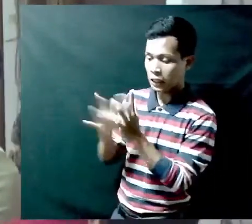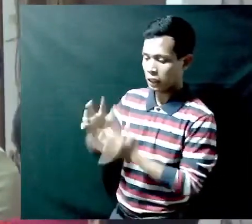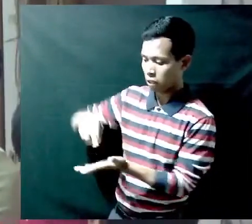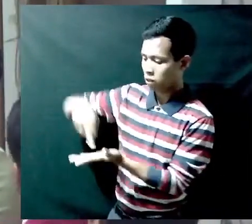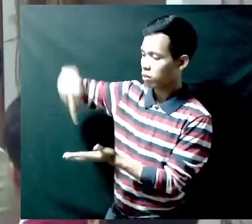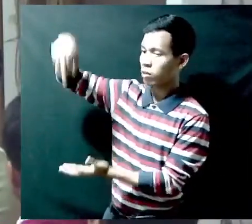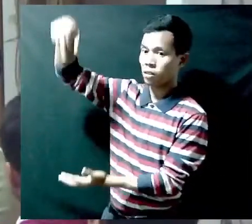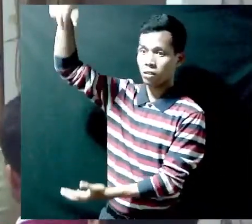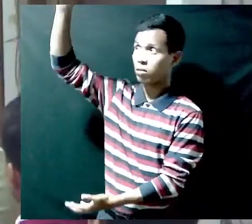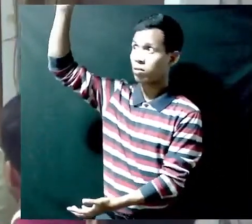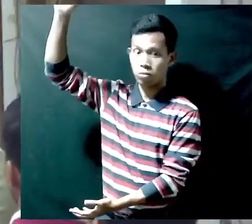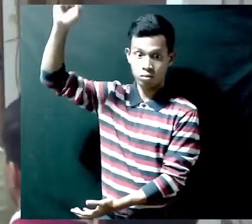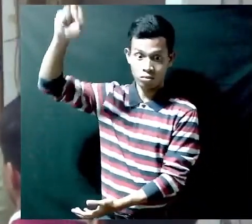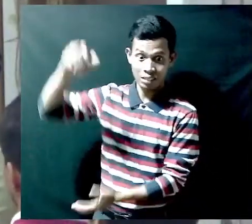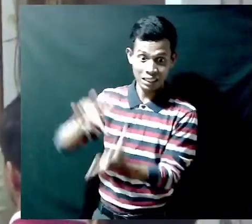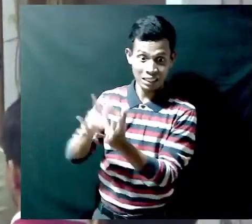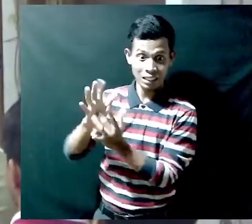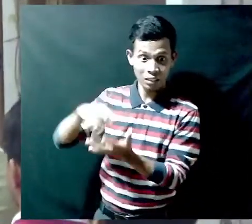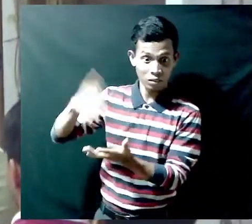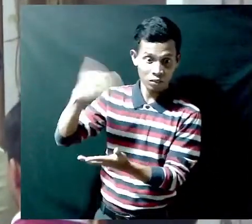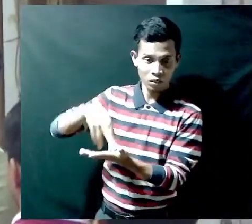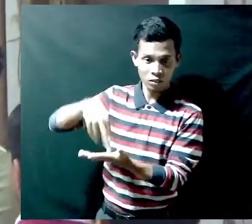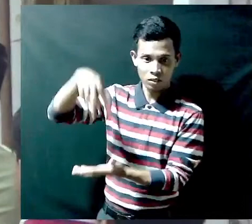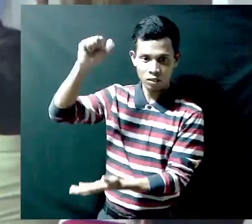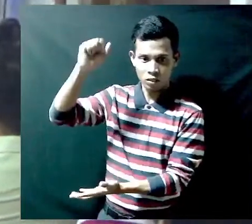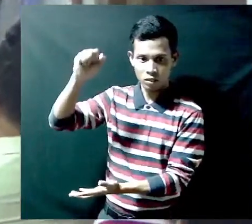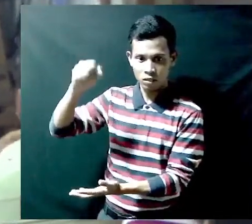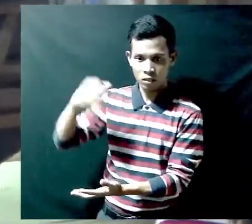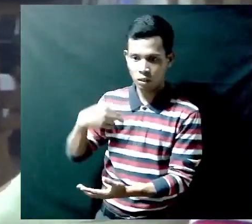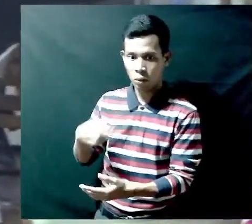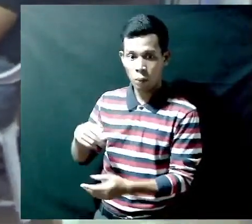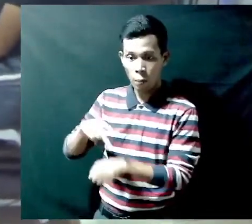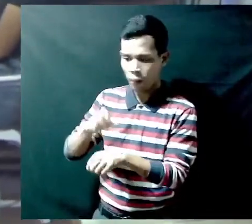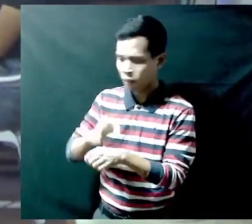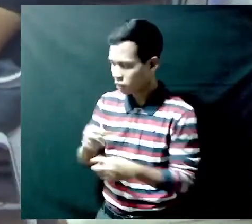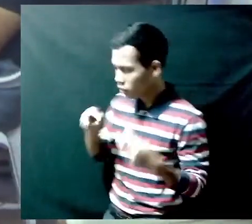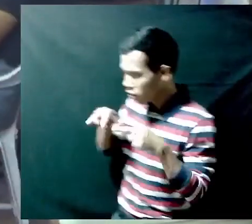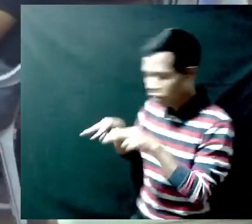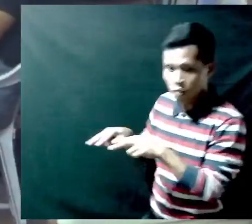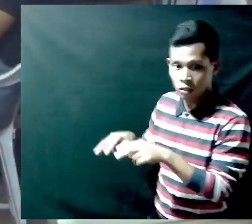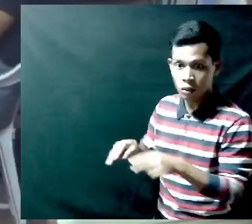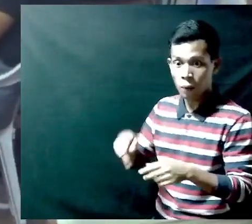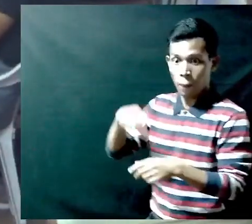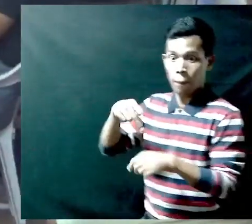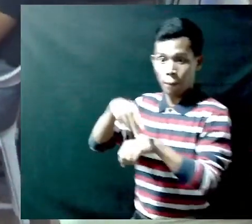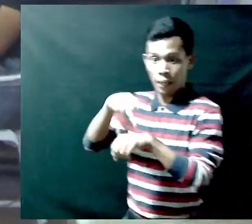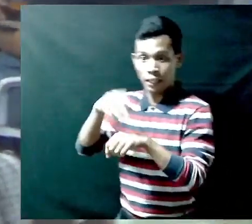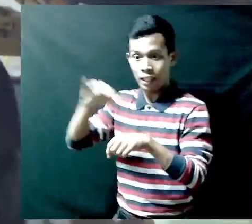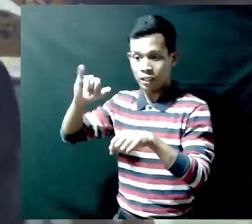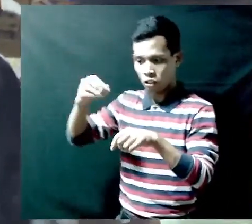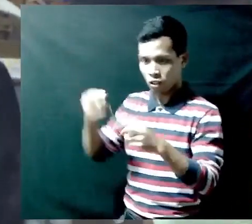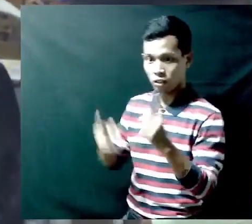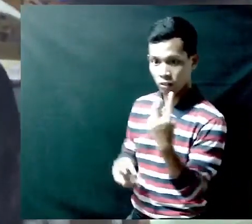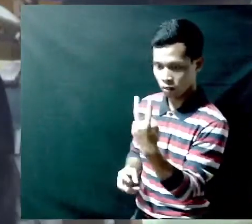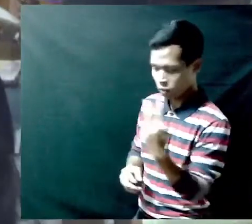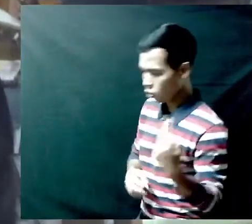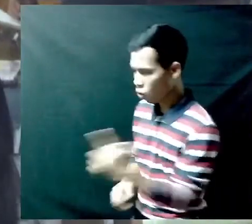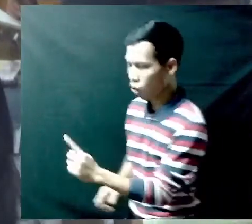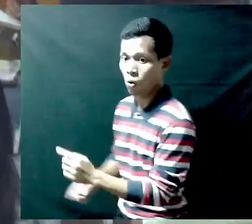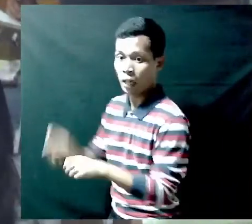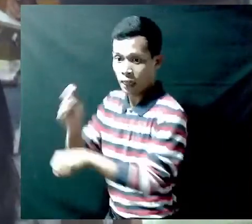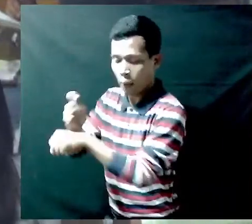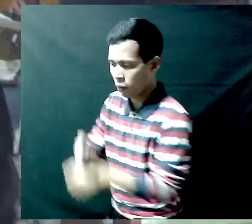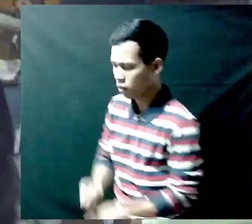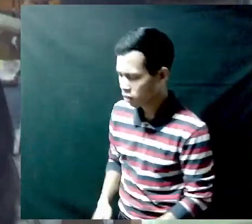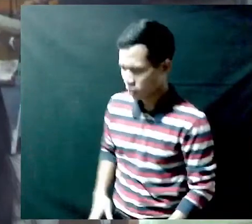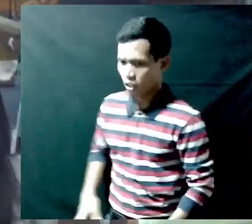temple, naalala niyo, punta sila. Tapos merong lame person asking for alms. Tapos sabi